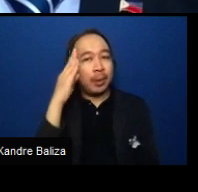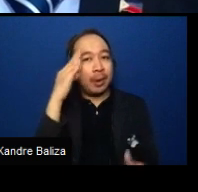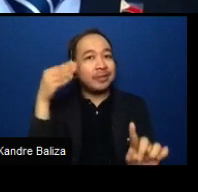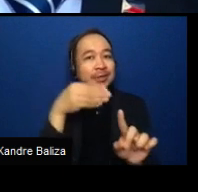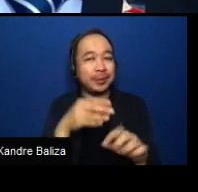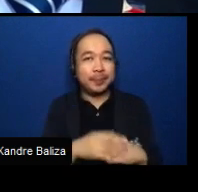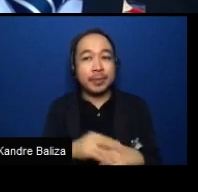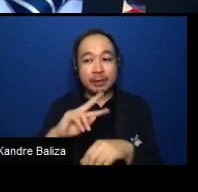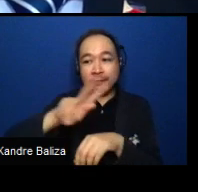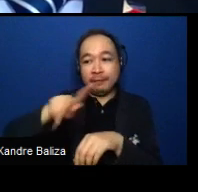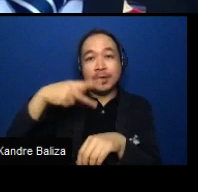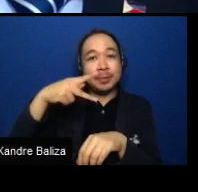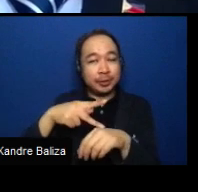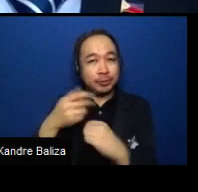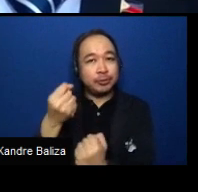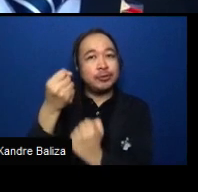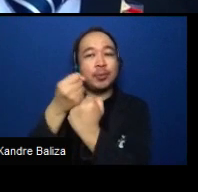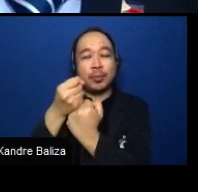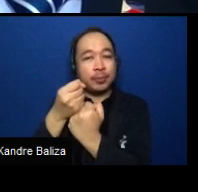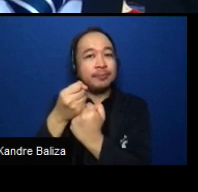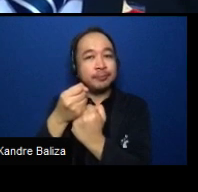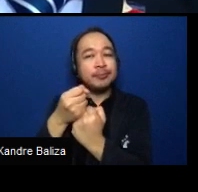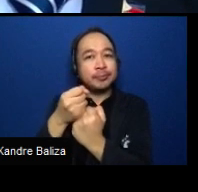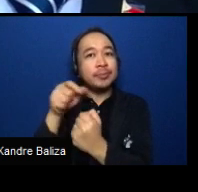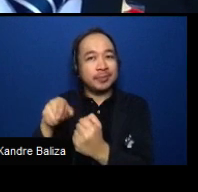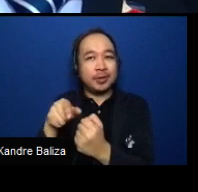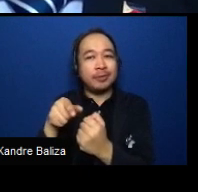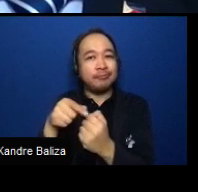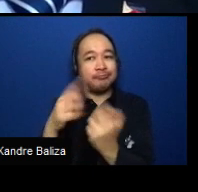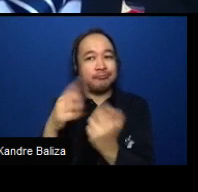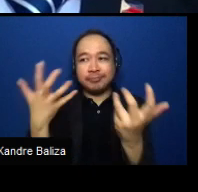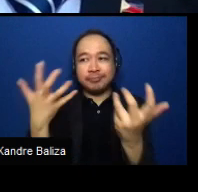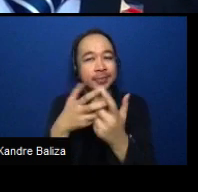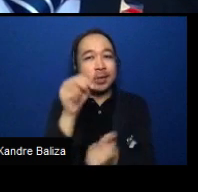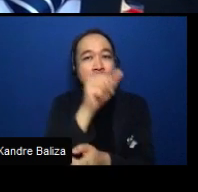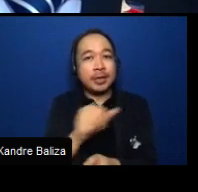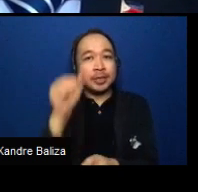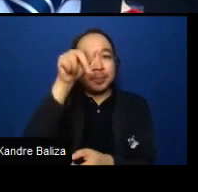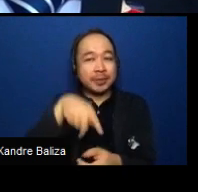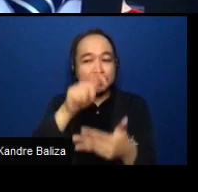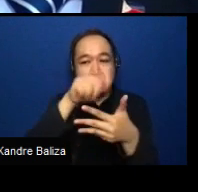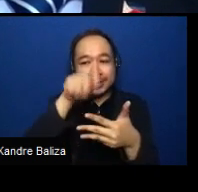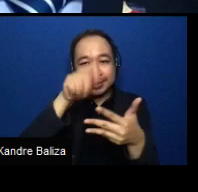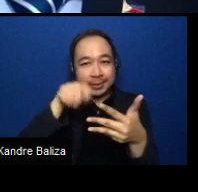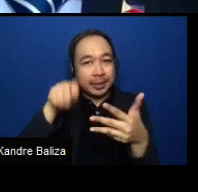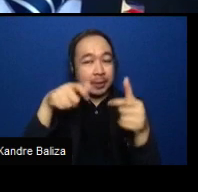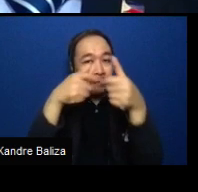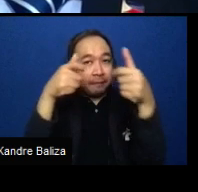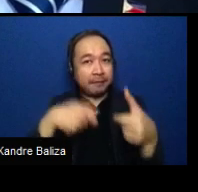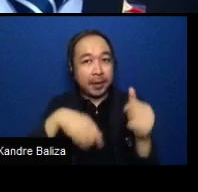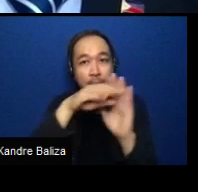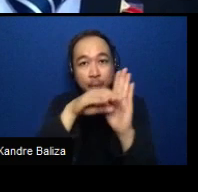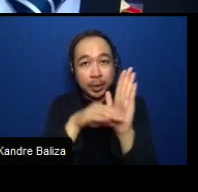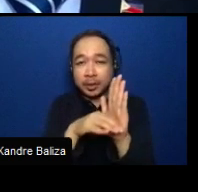supports the adoption and wide use of the Asia-Pacific Indicator Framework for monitoring progress